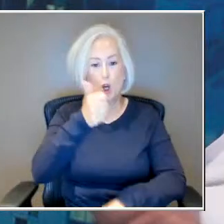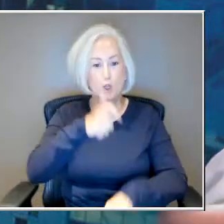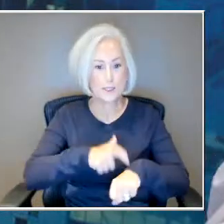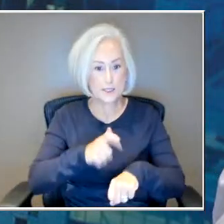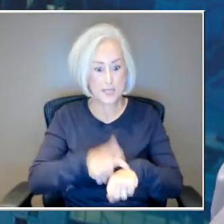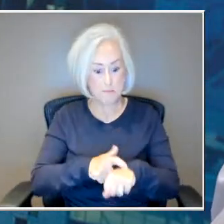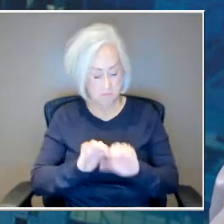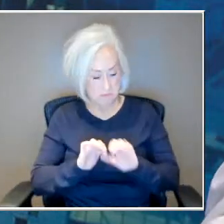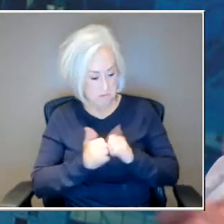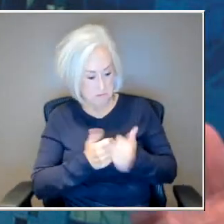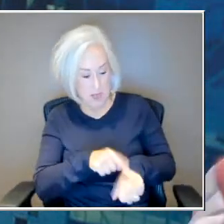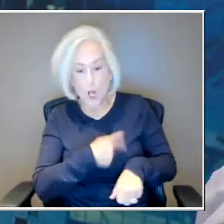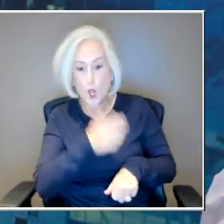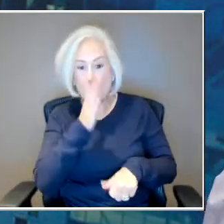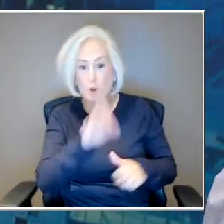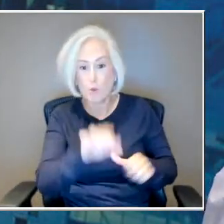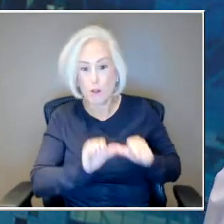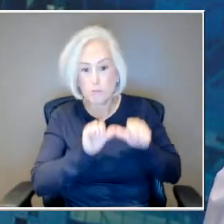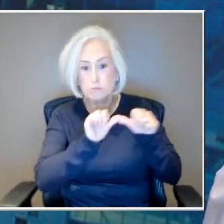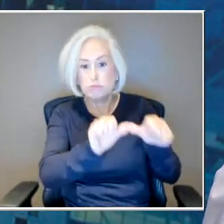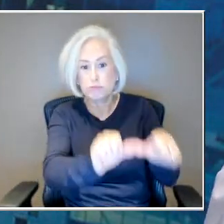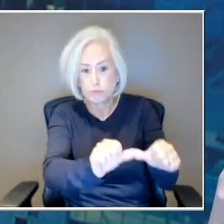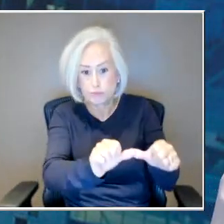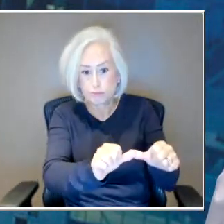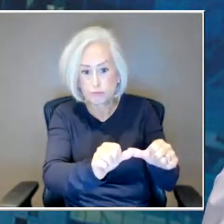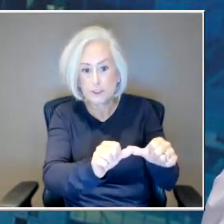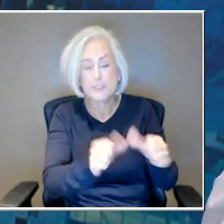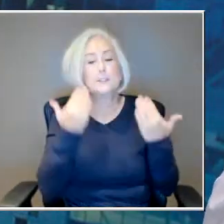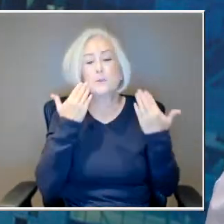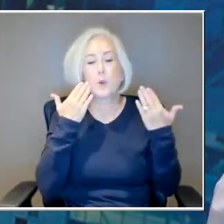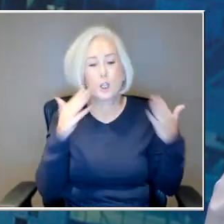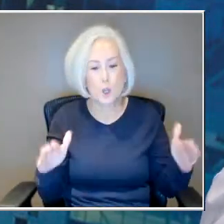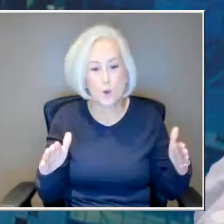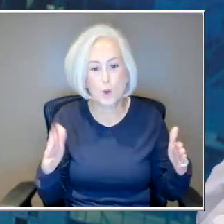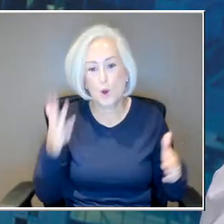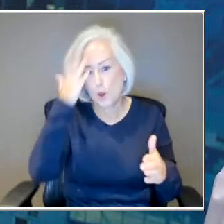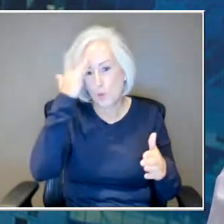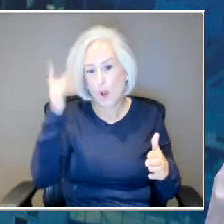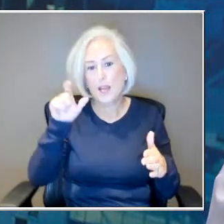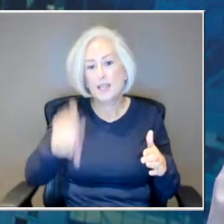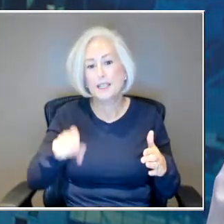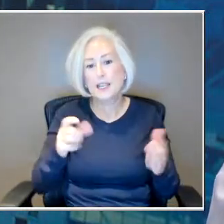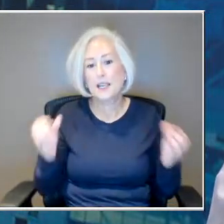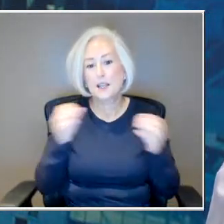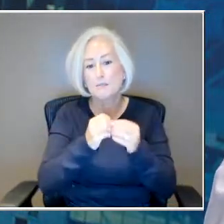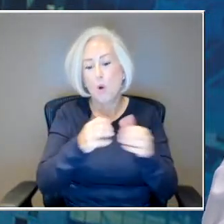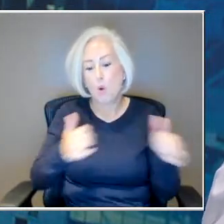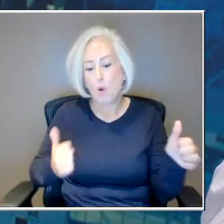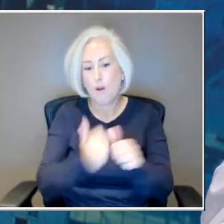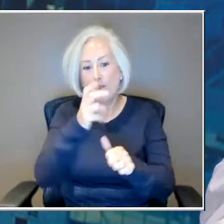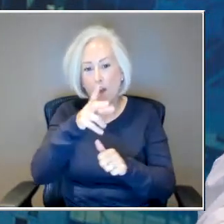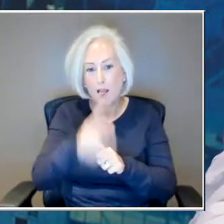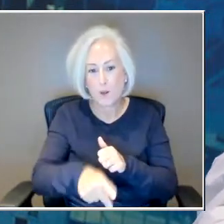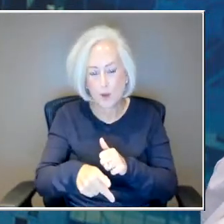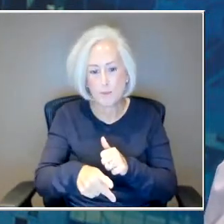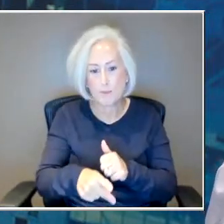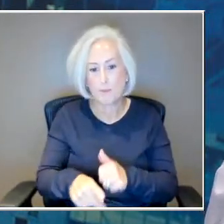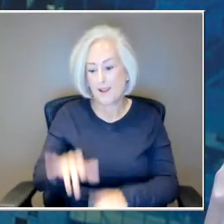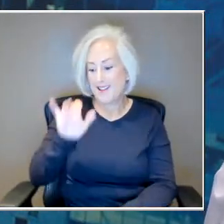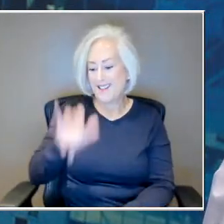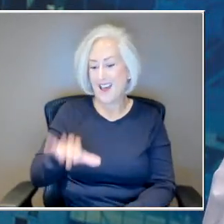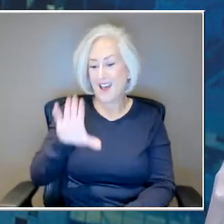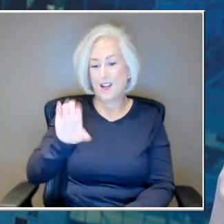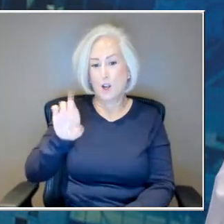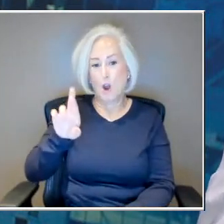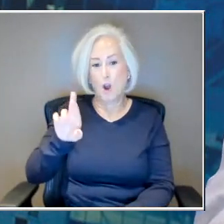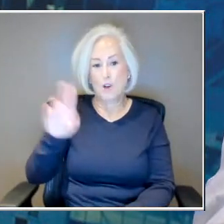like Mr. France is going to stay in remission because we need longer follow-up. This CAR T commercial just got approved a few years